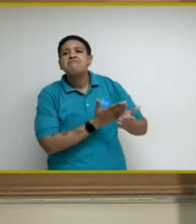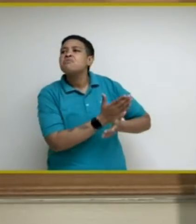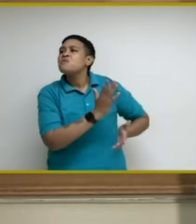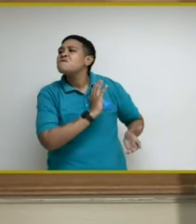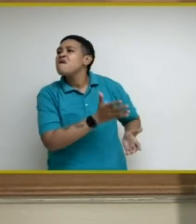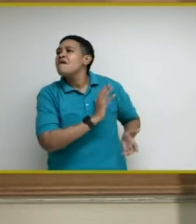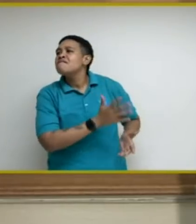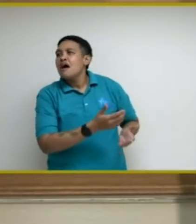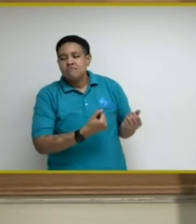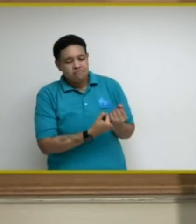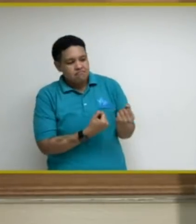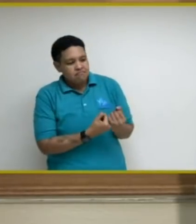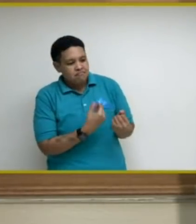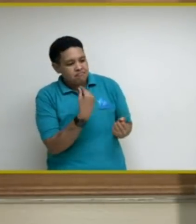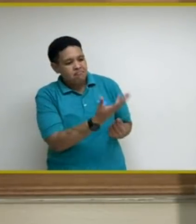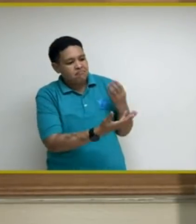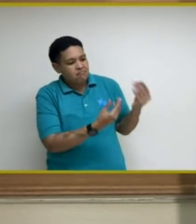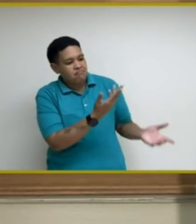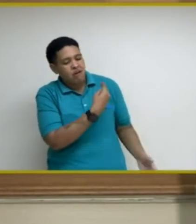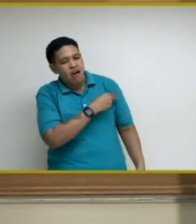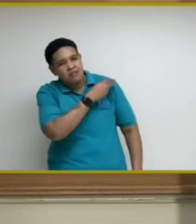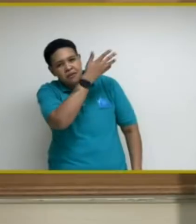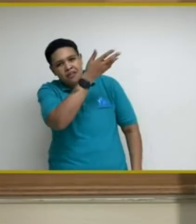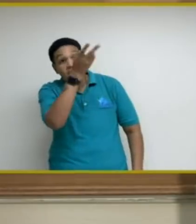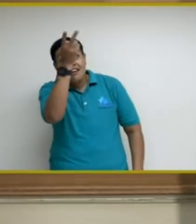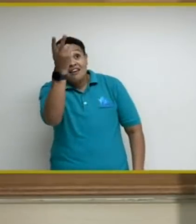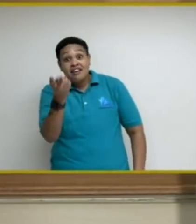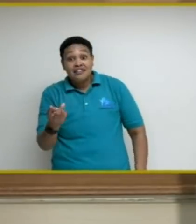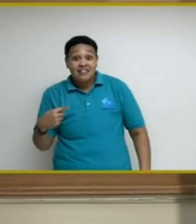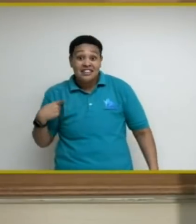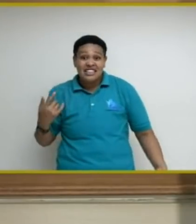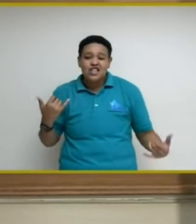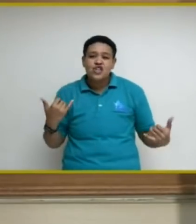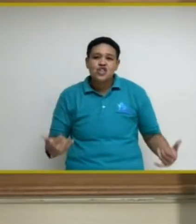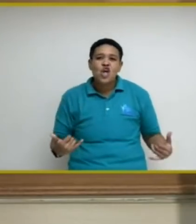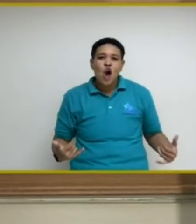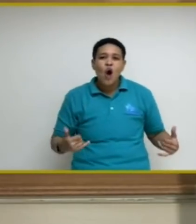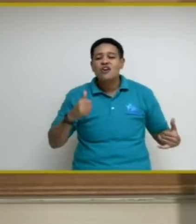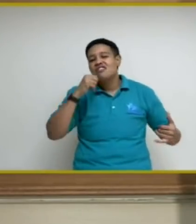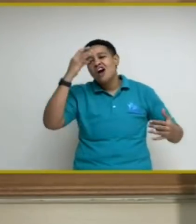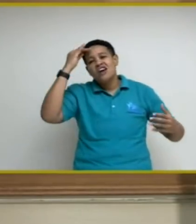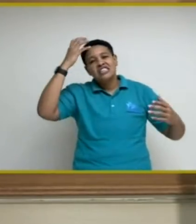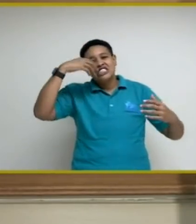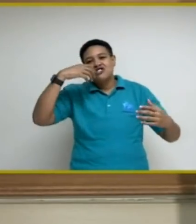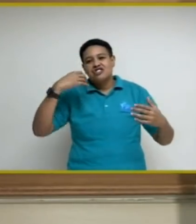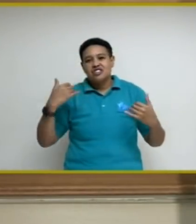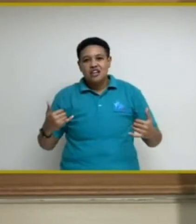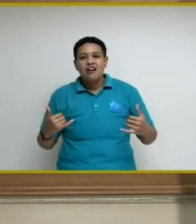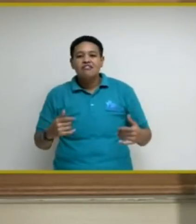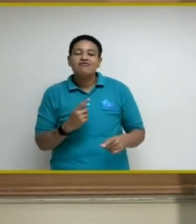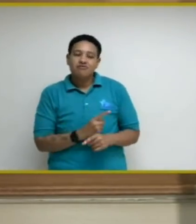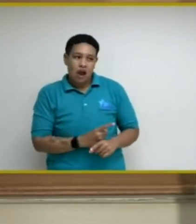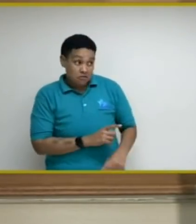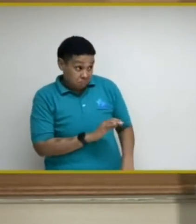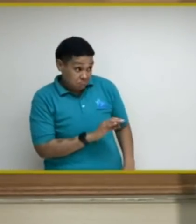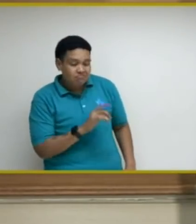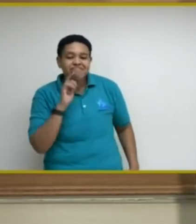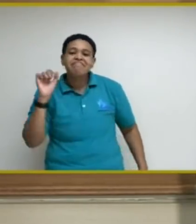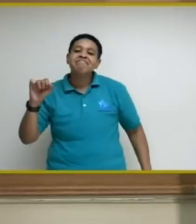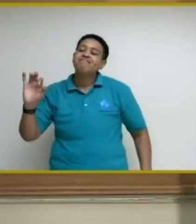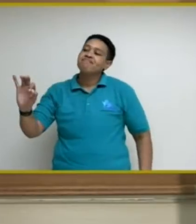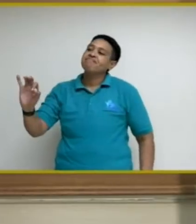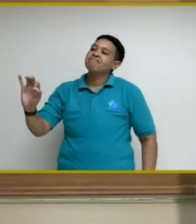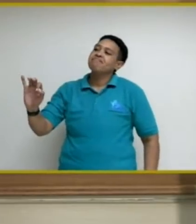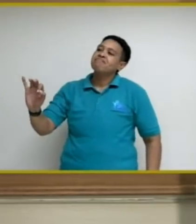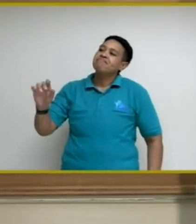being treated, and their condition as of now is not considered serious. Am I correct? So